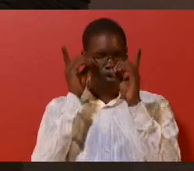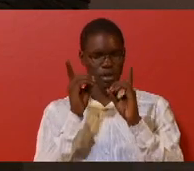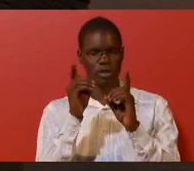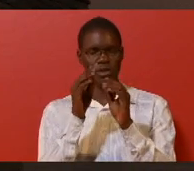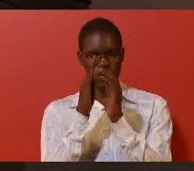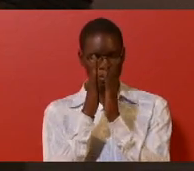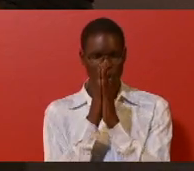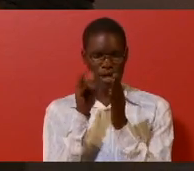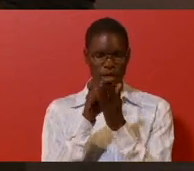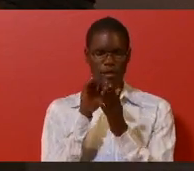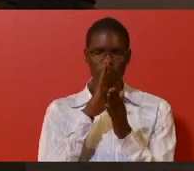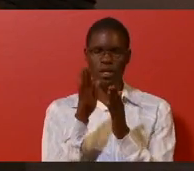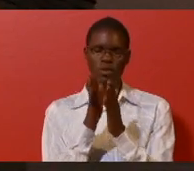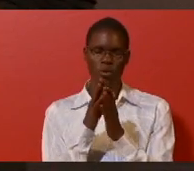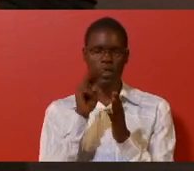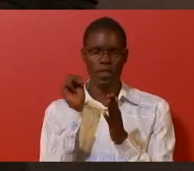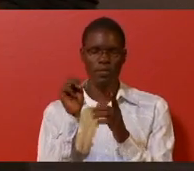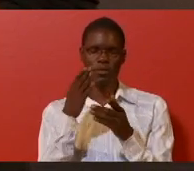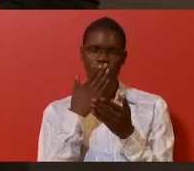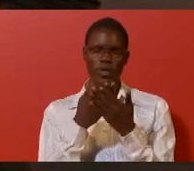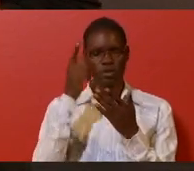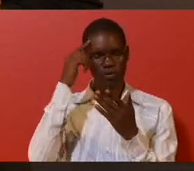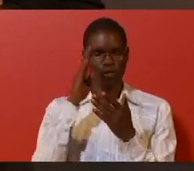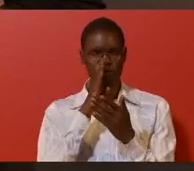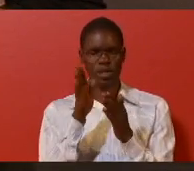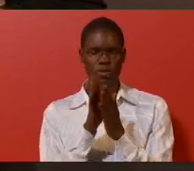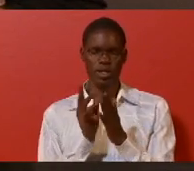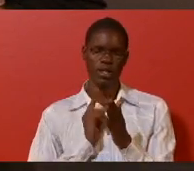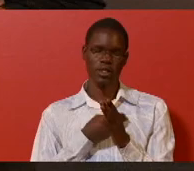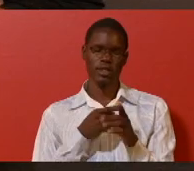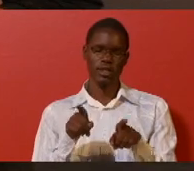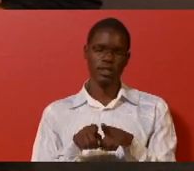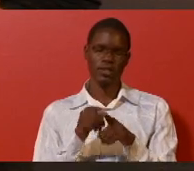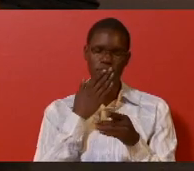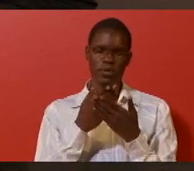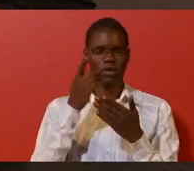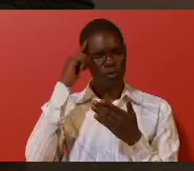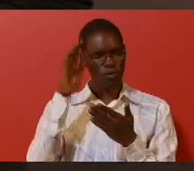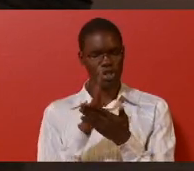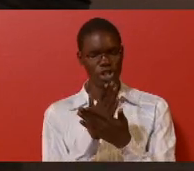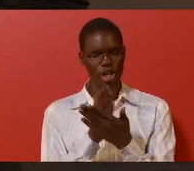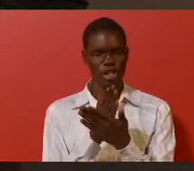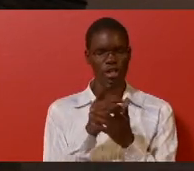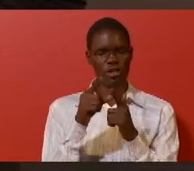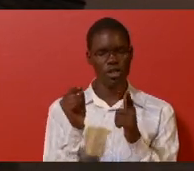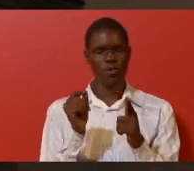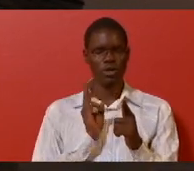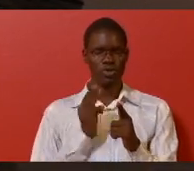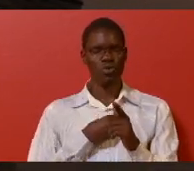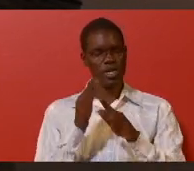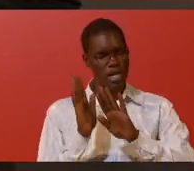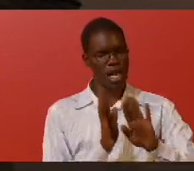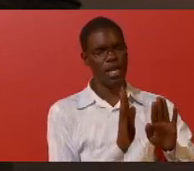be with them. And now, thank you for being with us, and thank you for sharing your word. And as we leave this place, may we